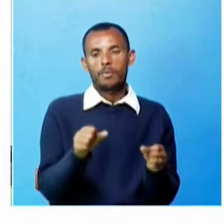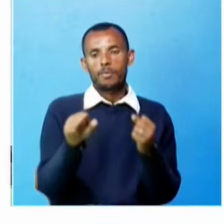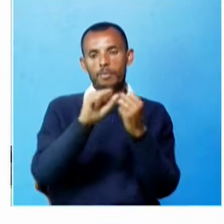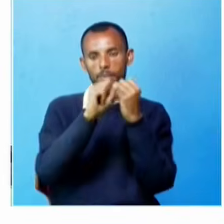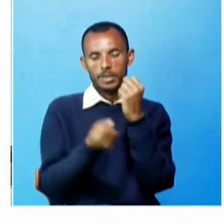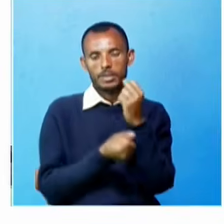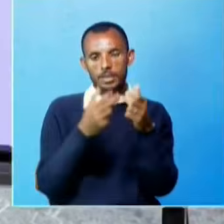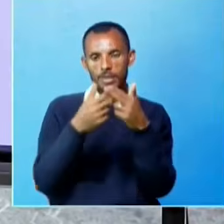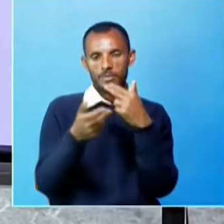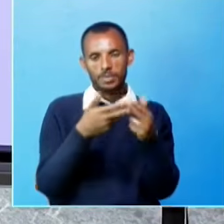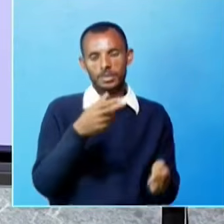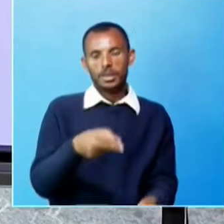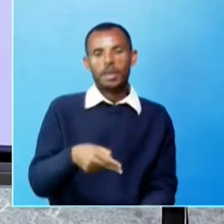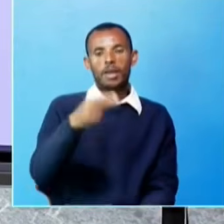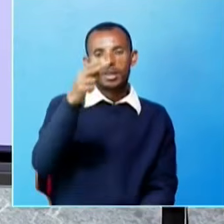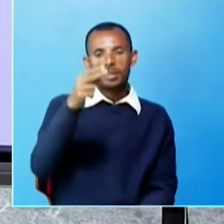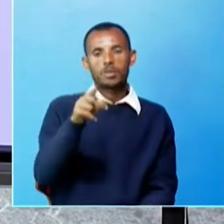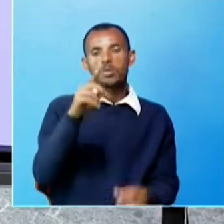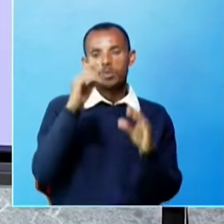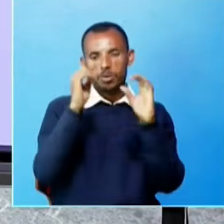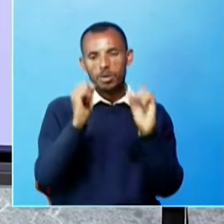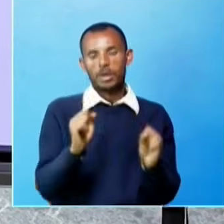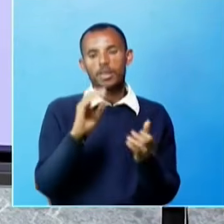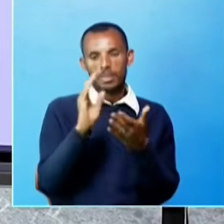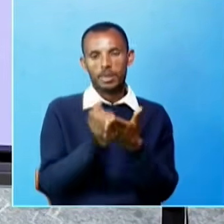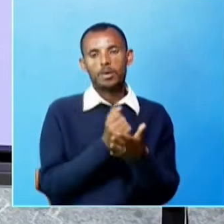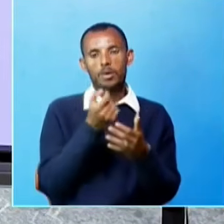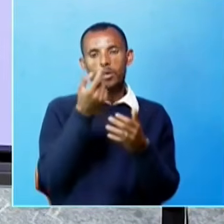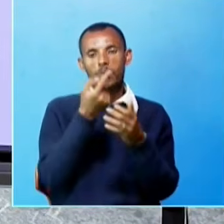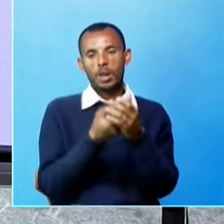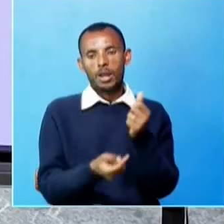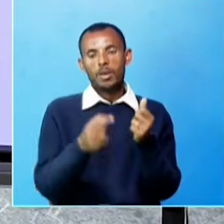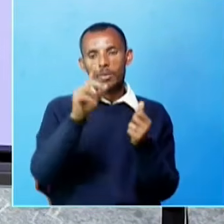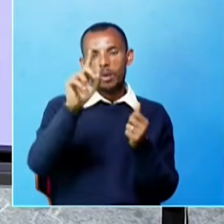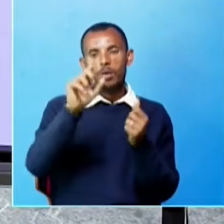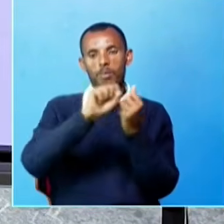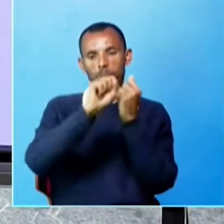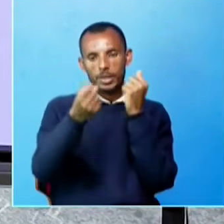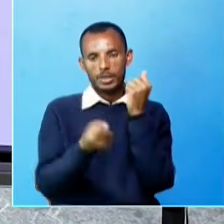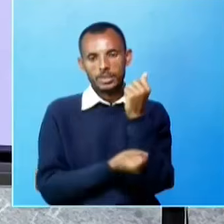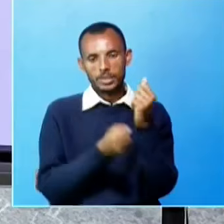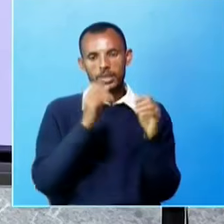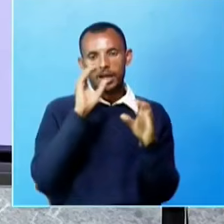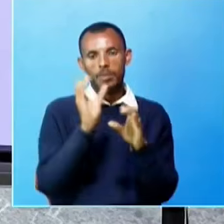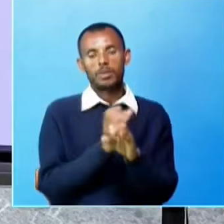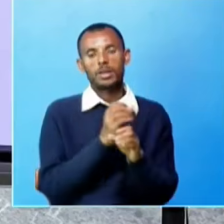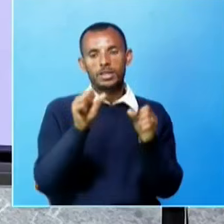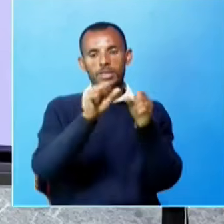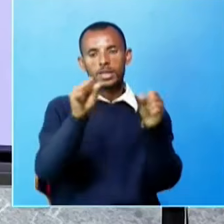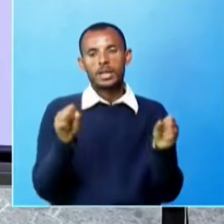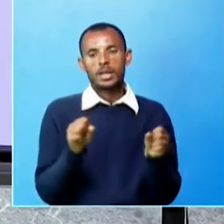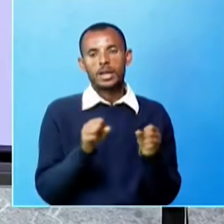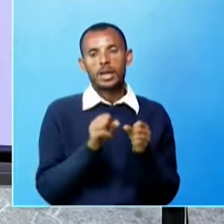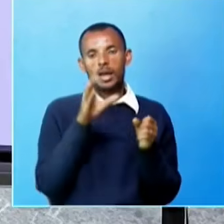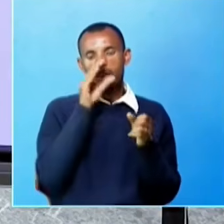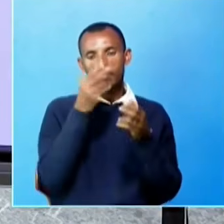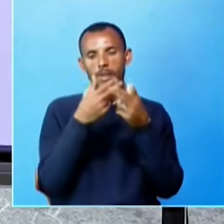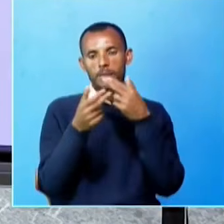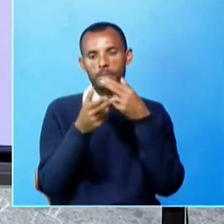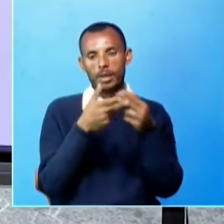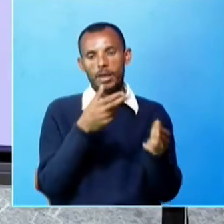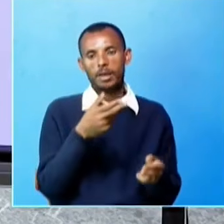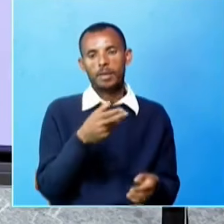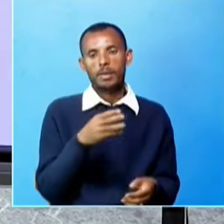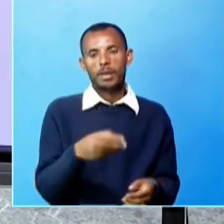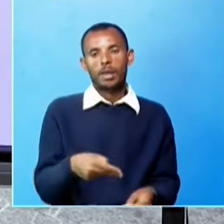height. Okay, you can take only one of the base, calculate the area, and multiply